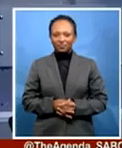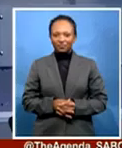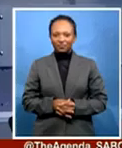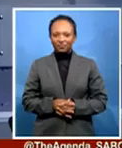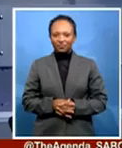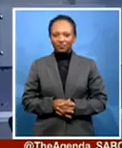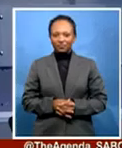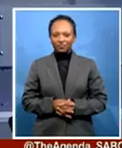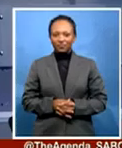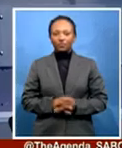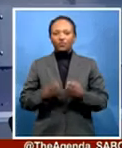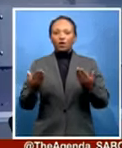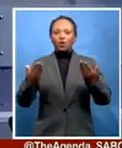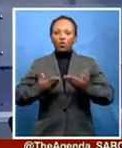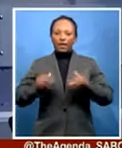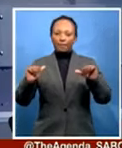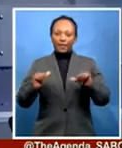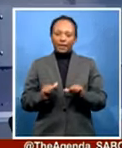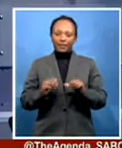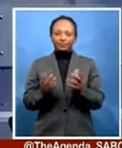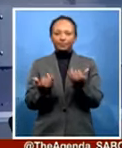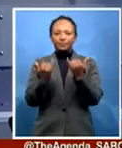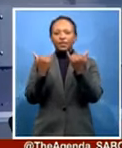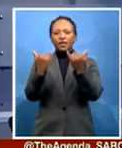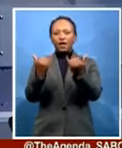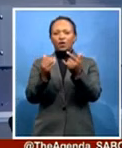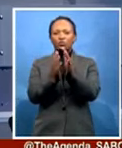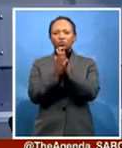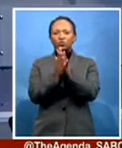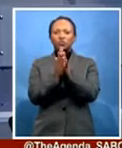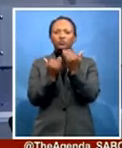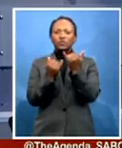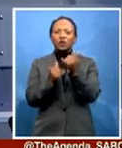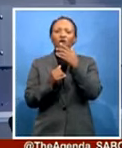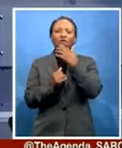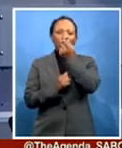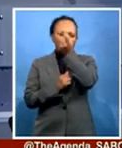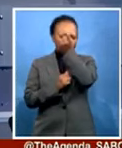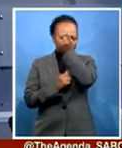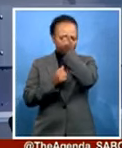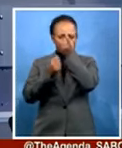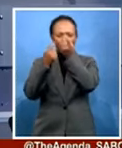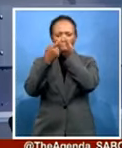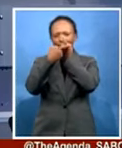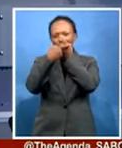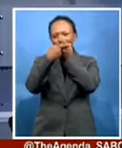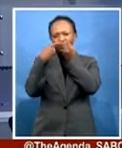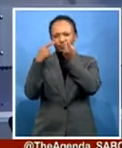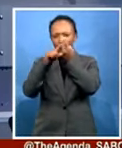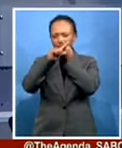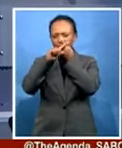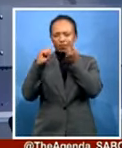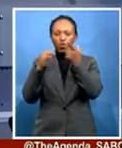The drive to destroy the demand for rhino horns as part of an effort to protect the animal from the rampant poaching in South